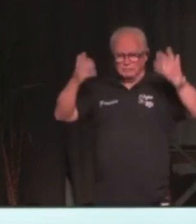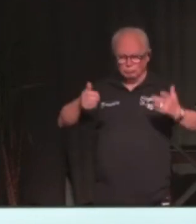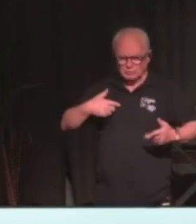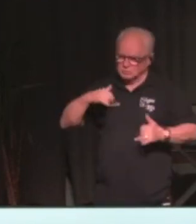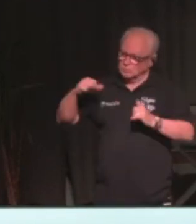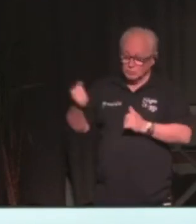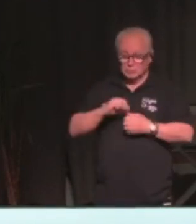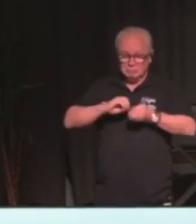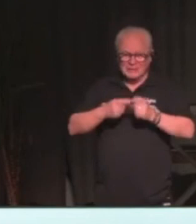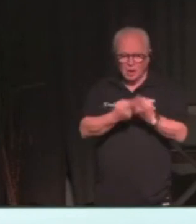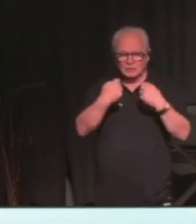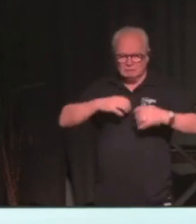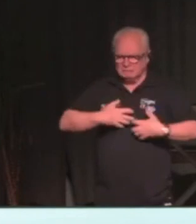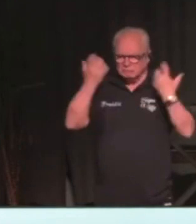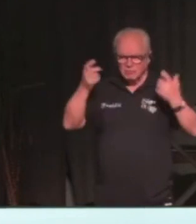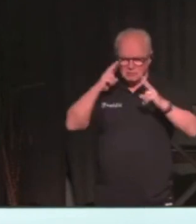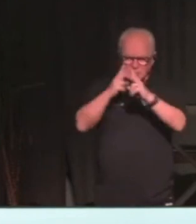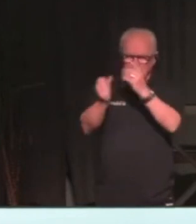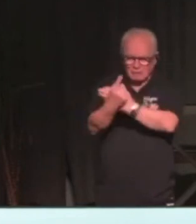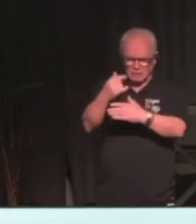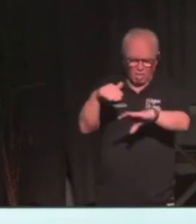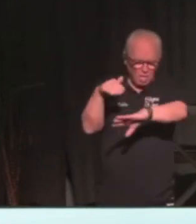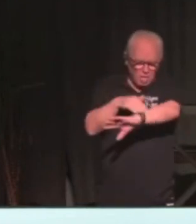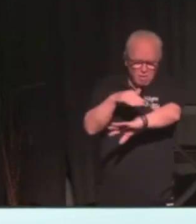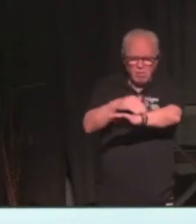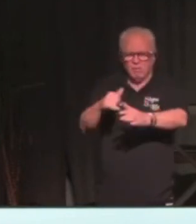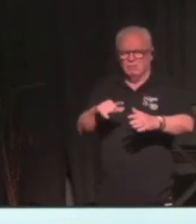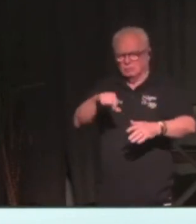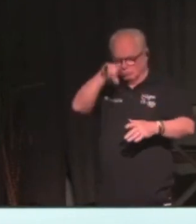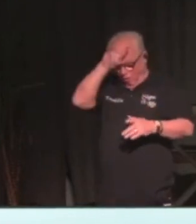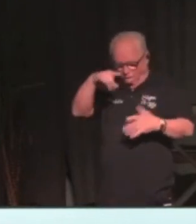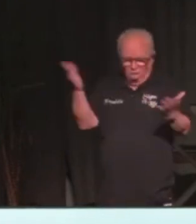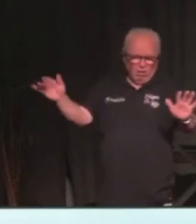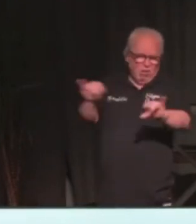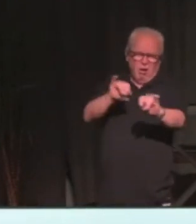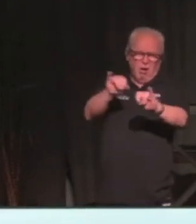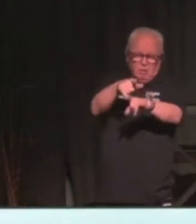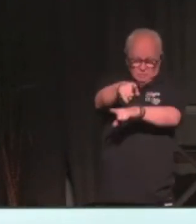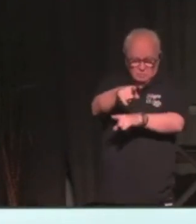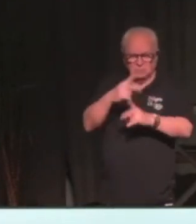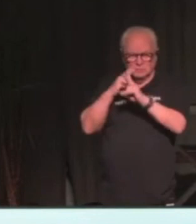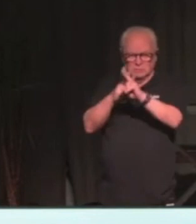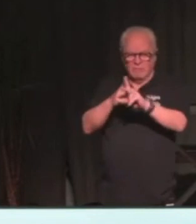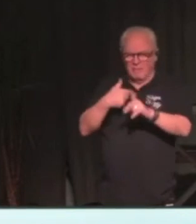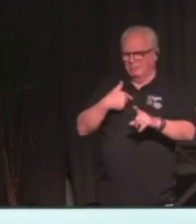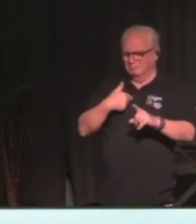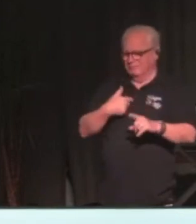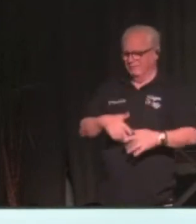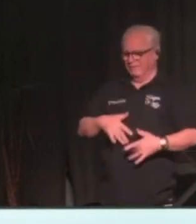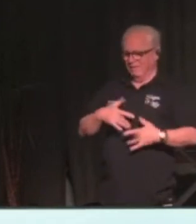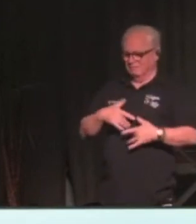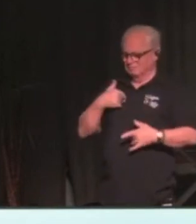it should. And maybe you're part of the problem because you're either in apathy to